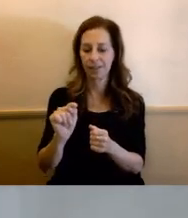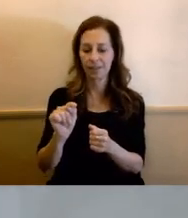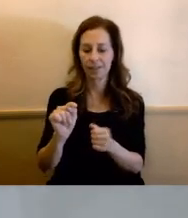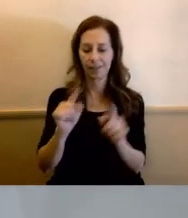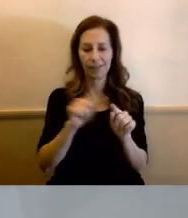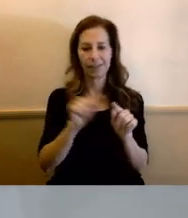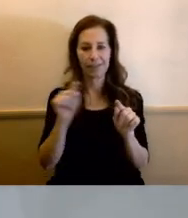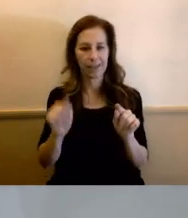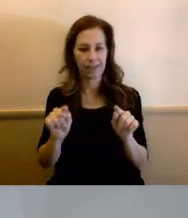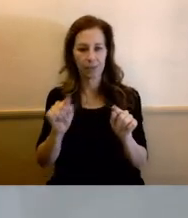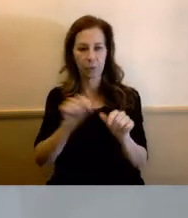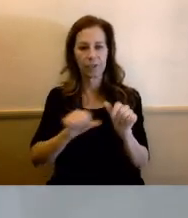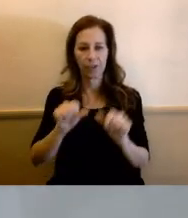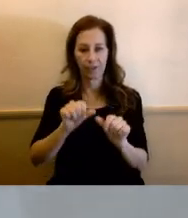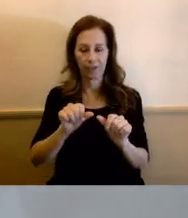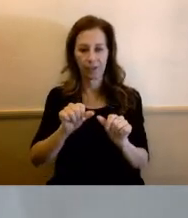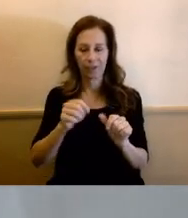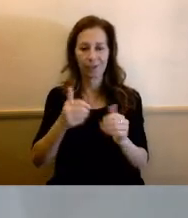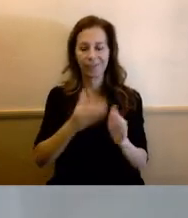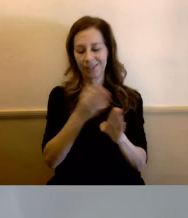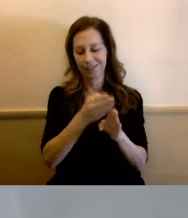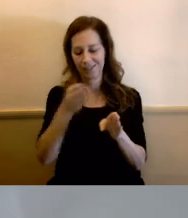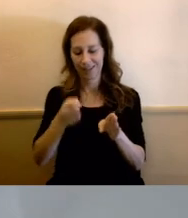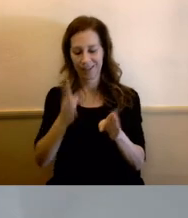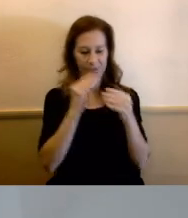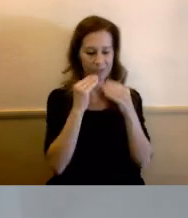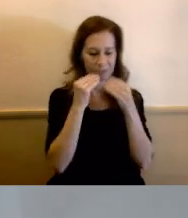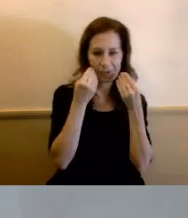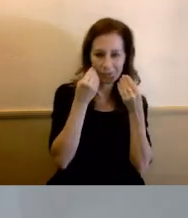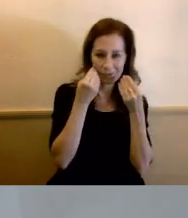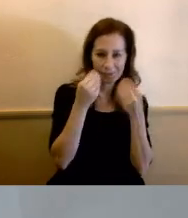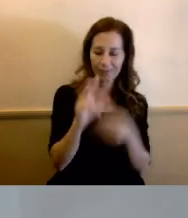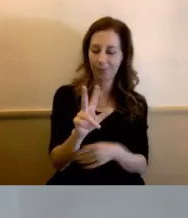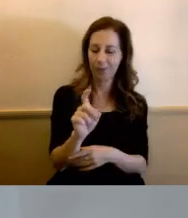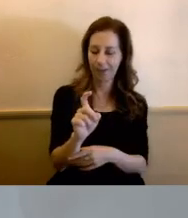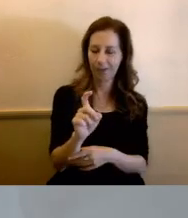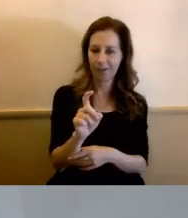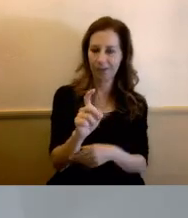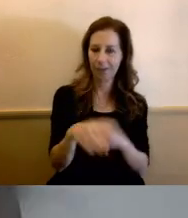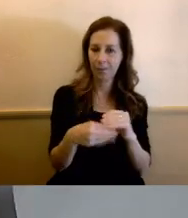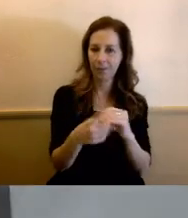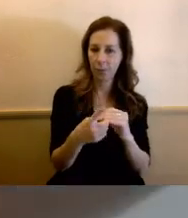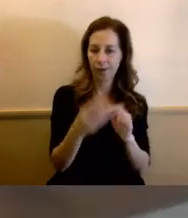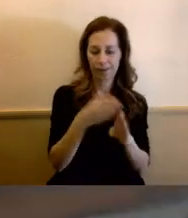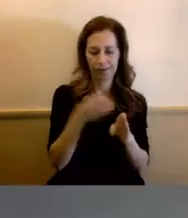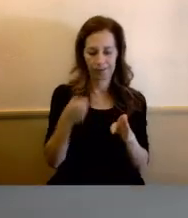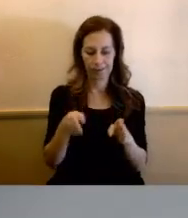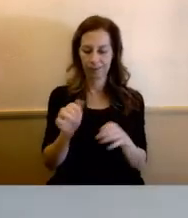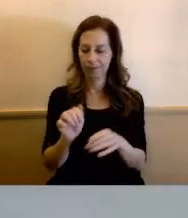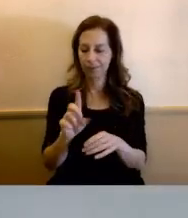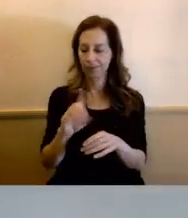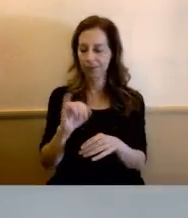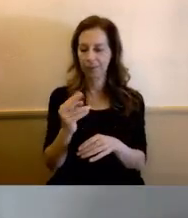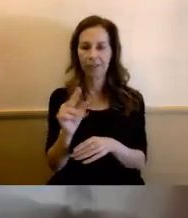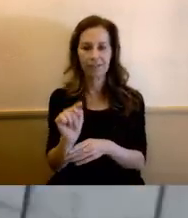my smiley face angle, which is the 3x plus 1. They were adjacent. They were not in the same position.